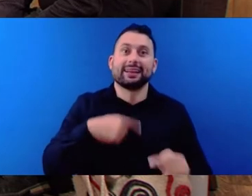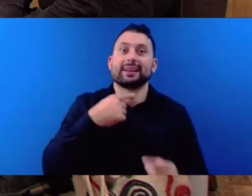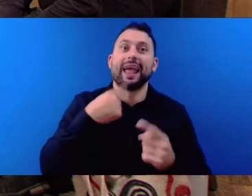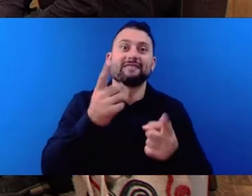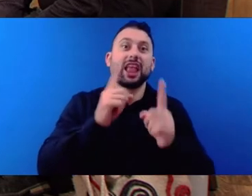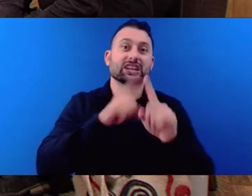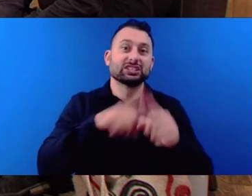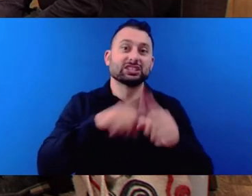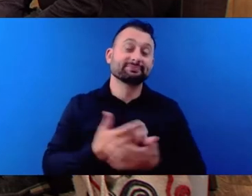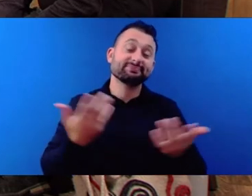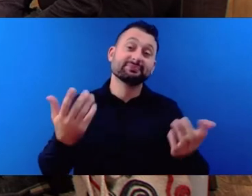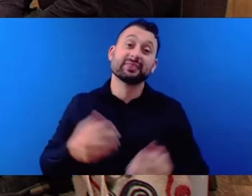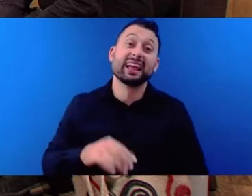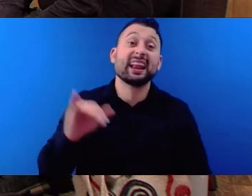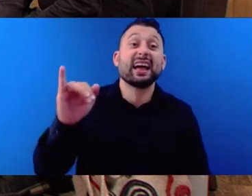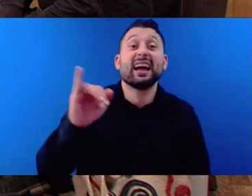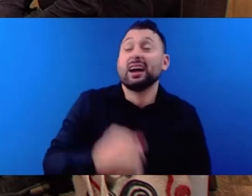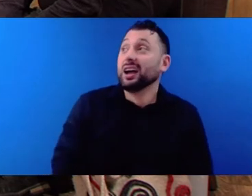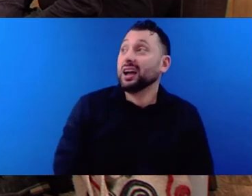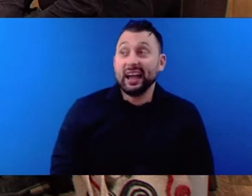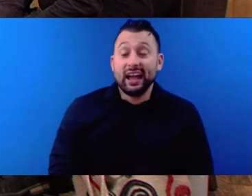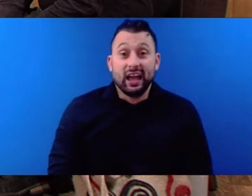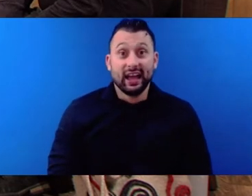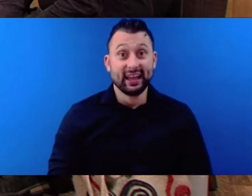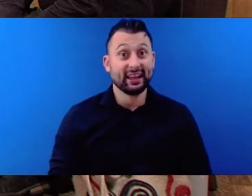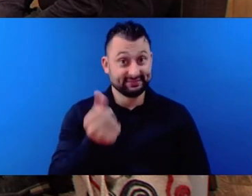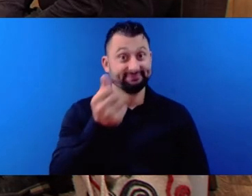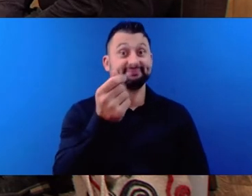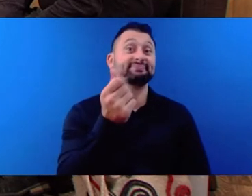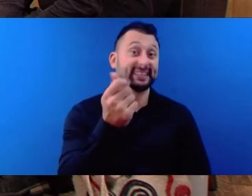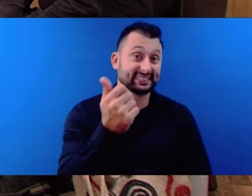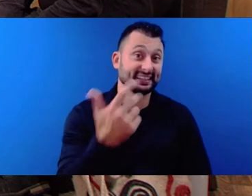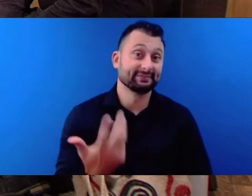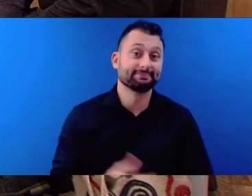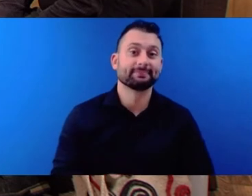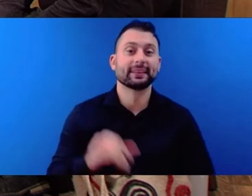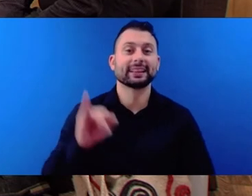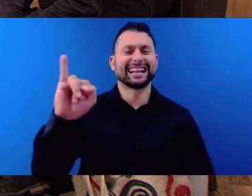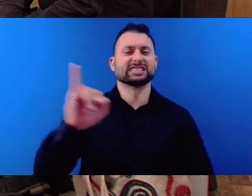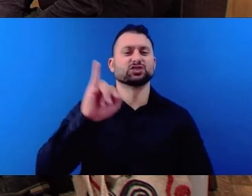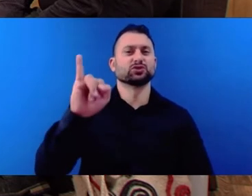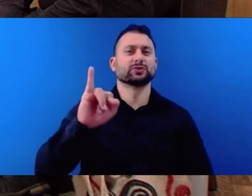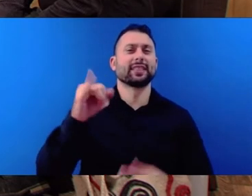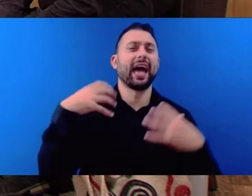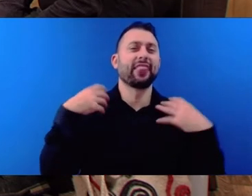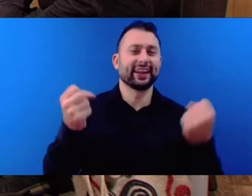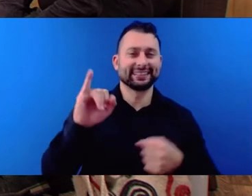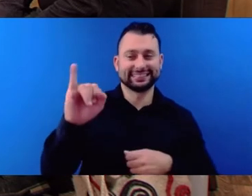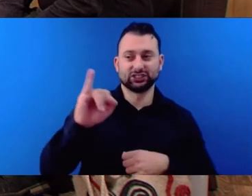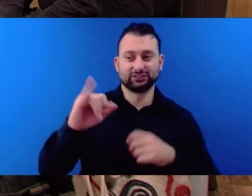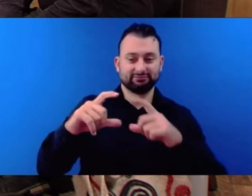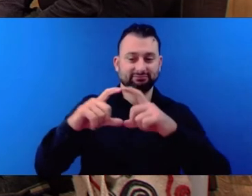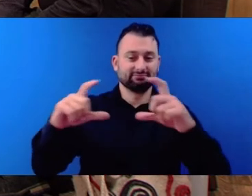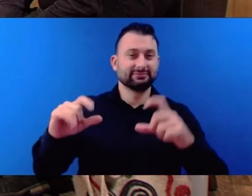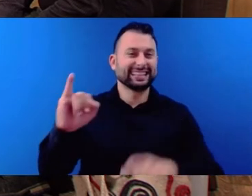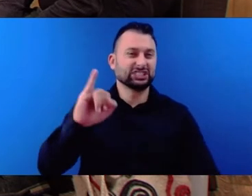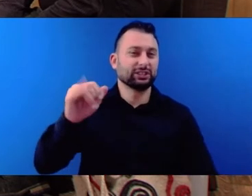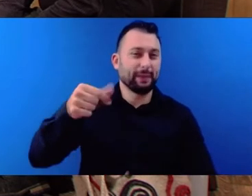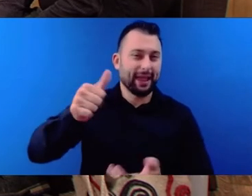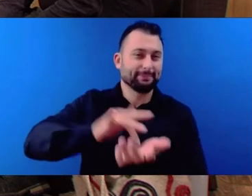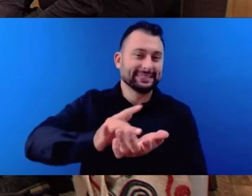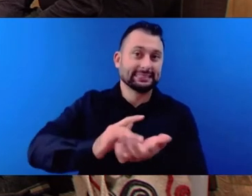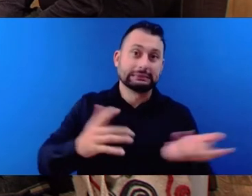is a hard part of our job. So for patients, definitely speaking with your